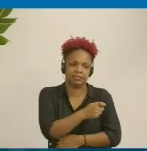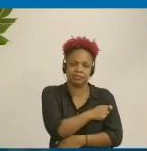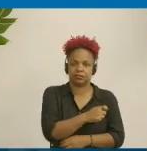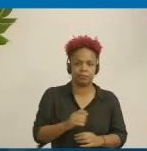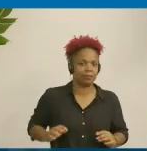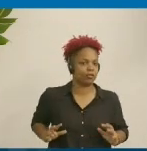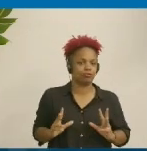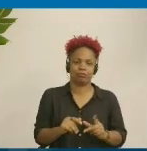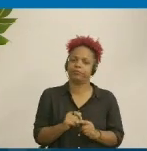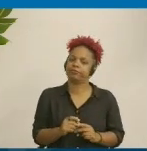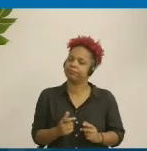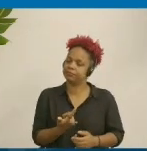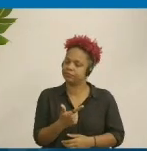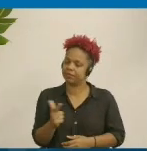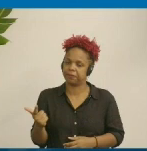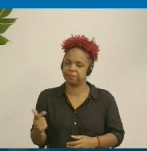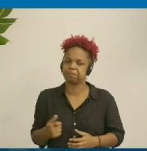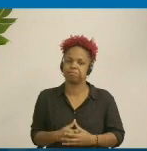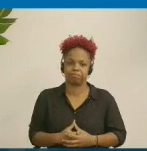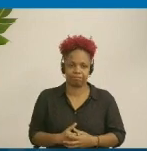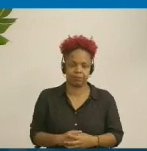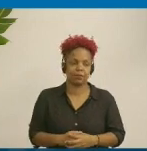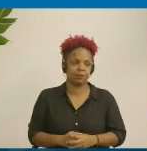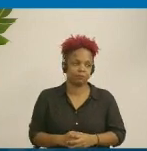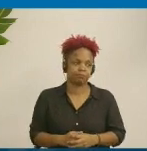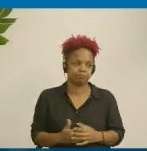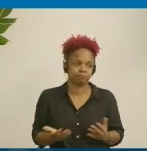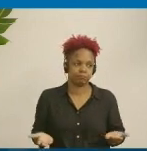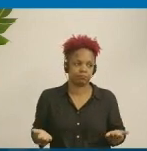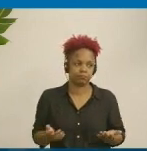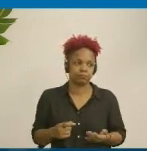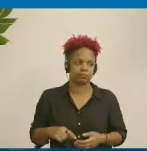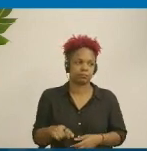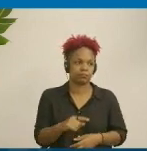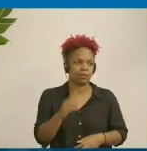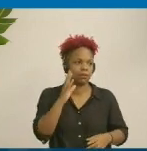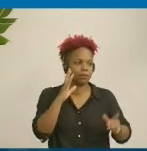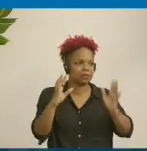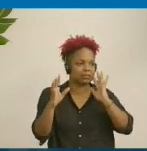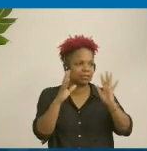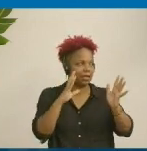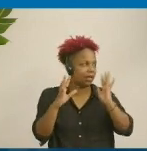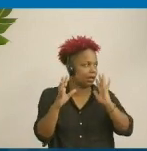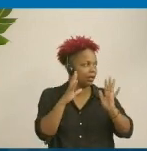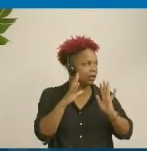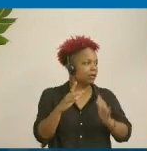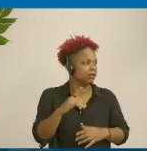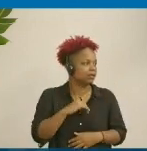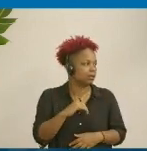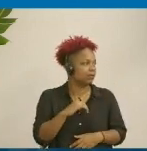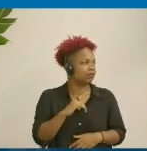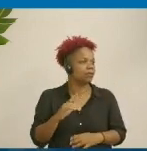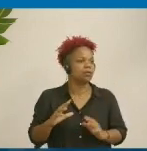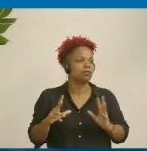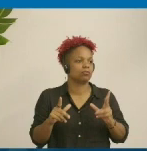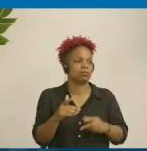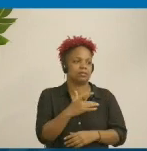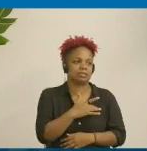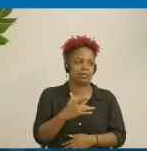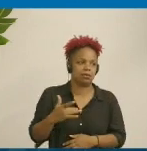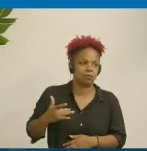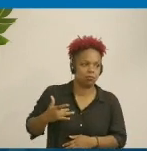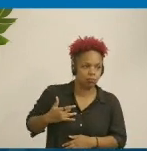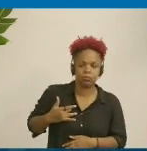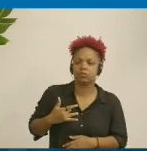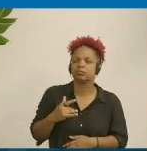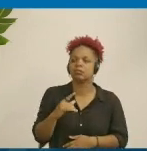obviously you know and you can imagine that homelessness and health are very closely related and that homeless people usually have very bad health.